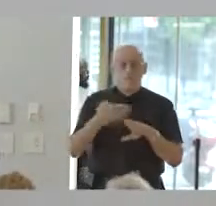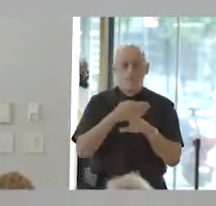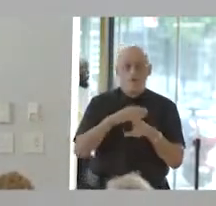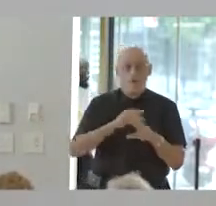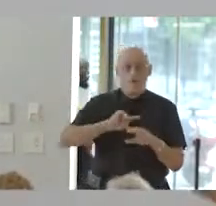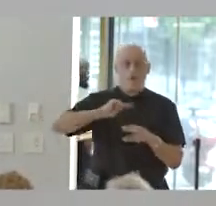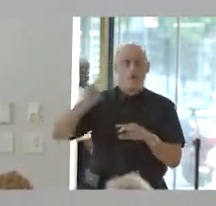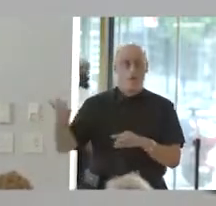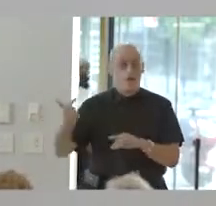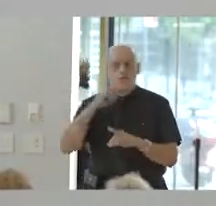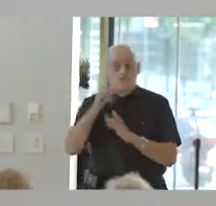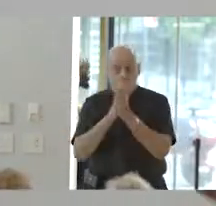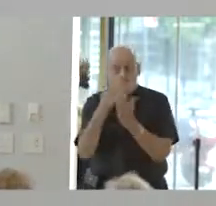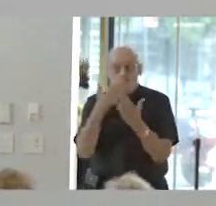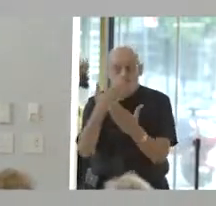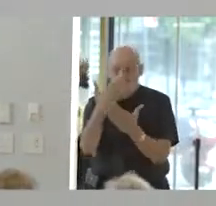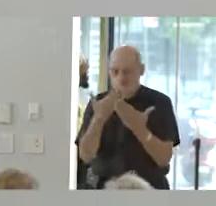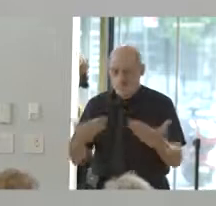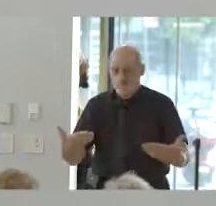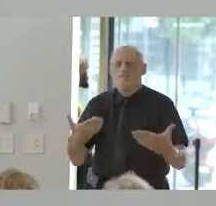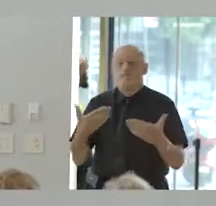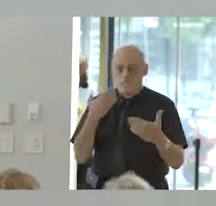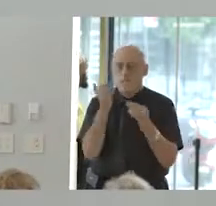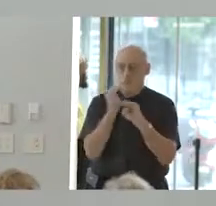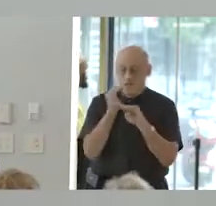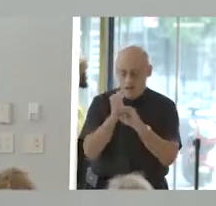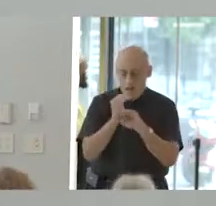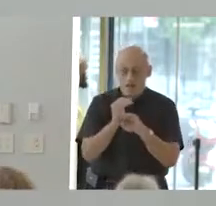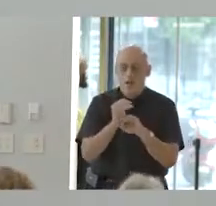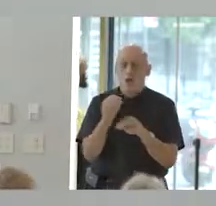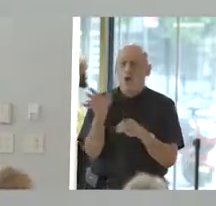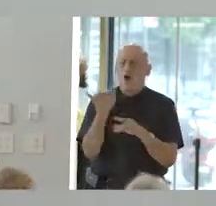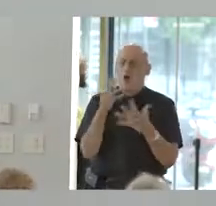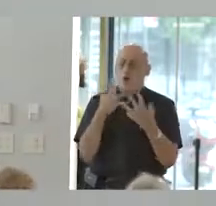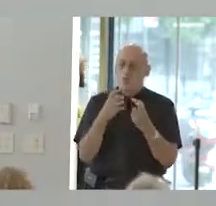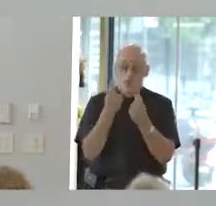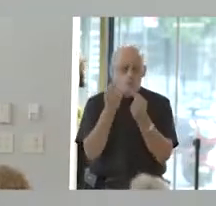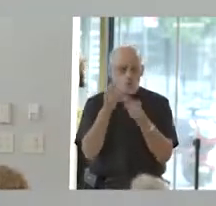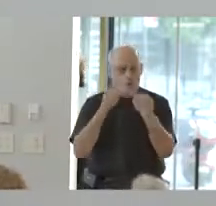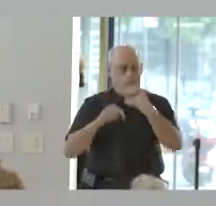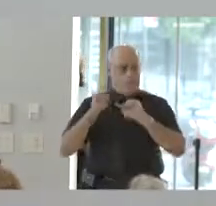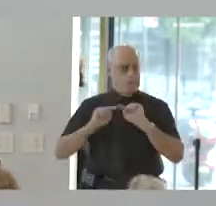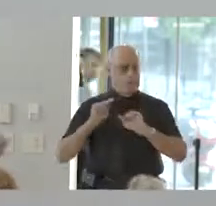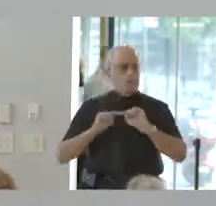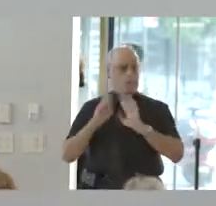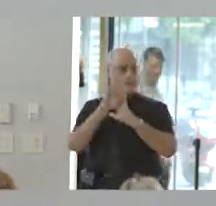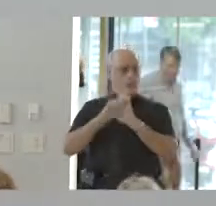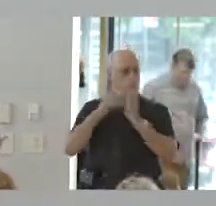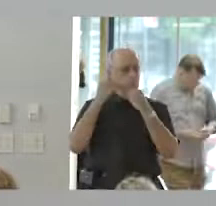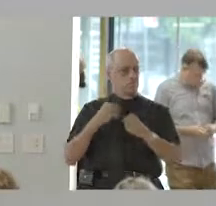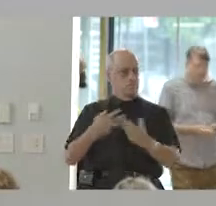over to the really good stuff for the evening, I'd like to do a little bit of background. I know that